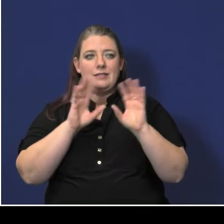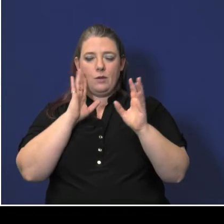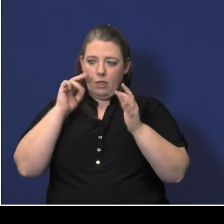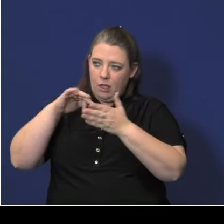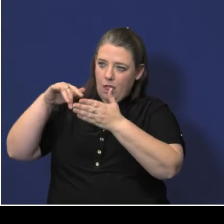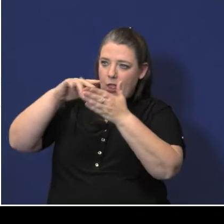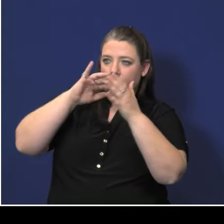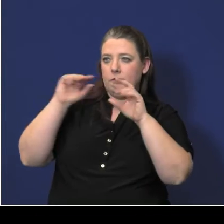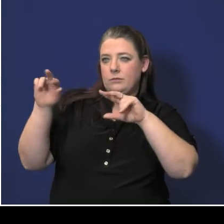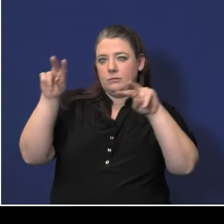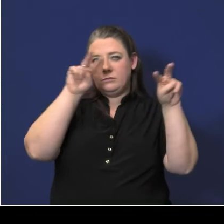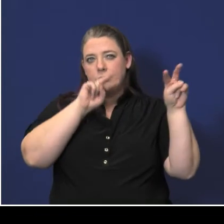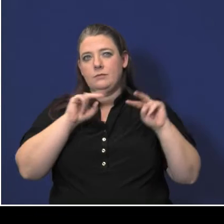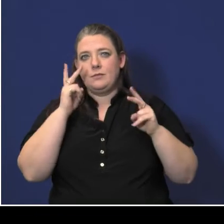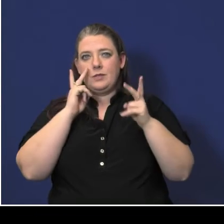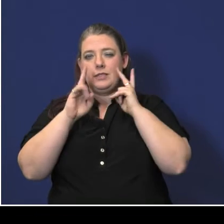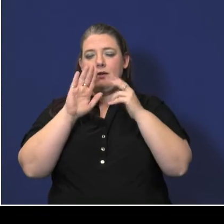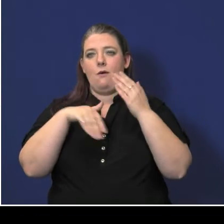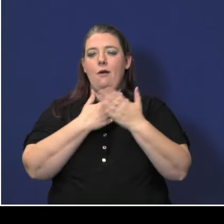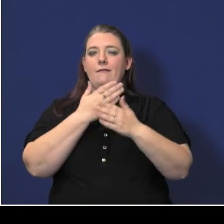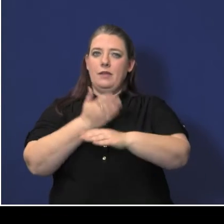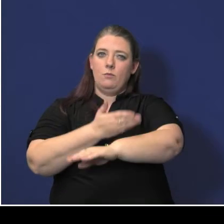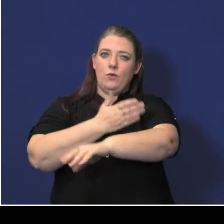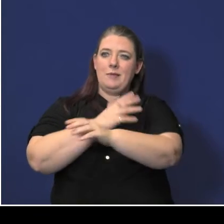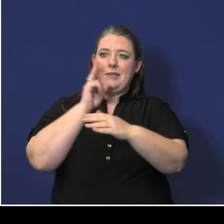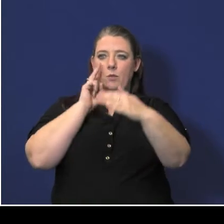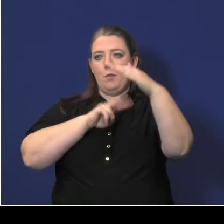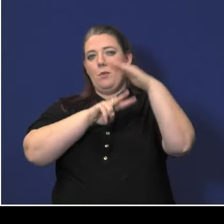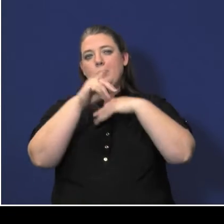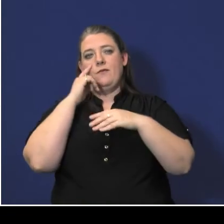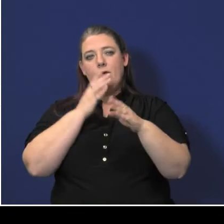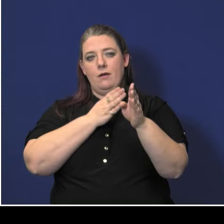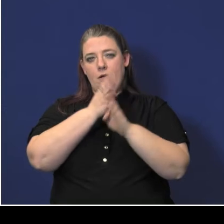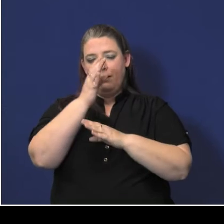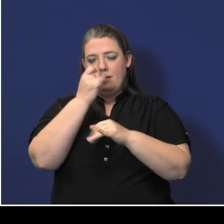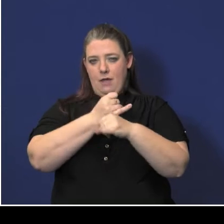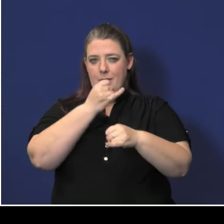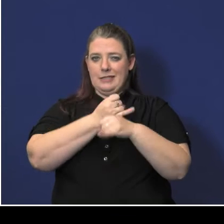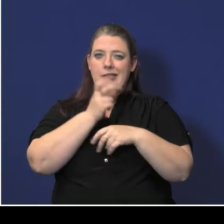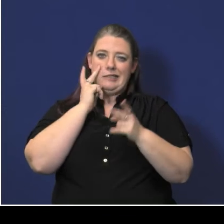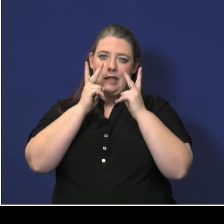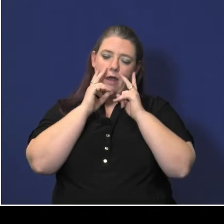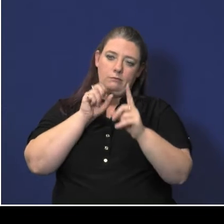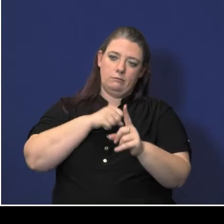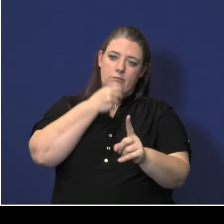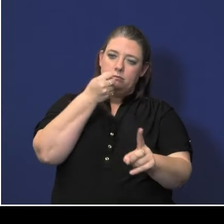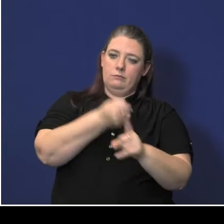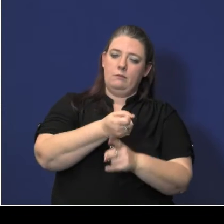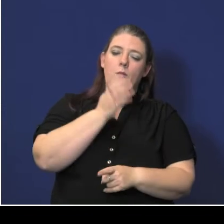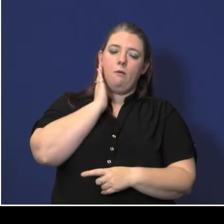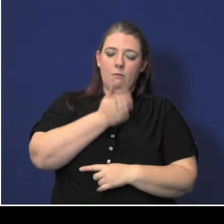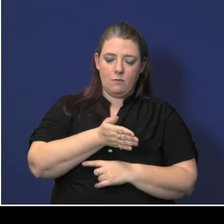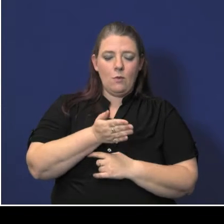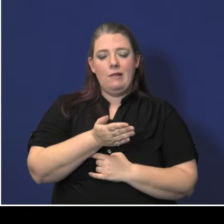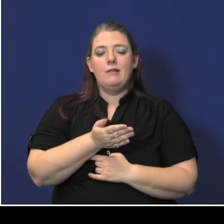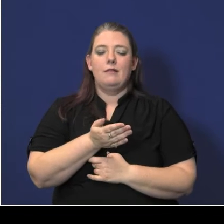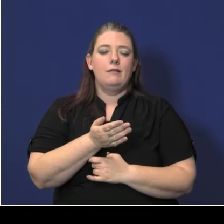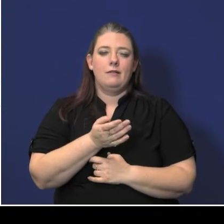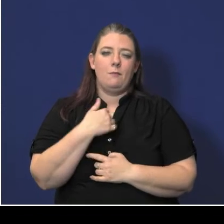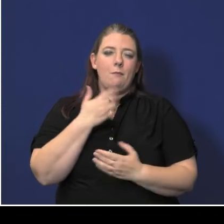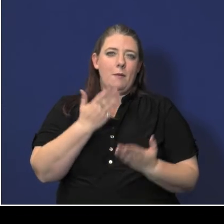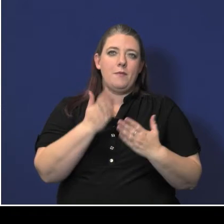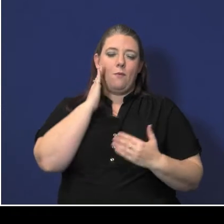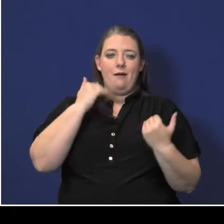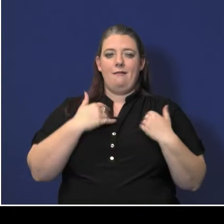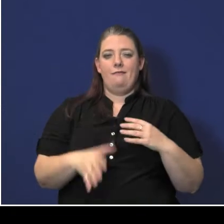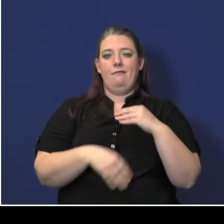with the improvements that are being proposed for the main campuses there and what the impact that's going to have. And we will probably have some